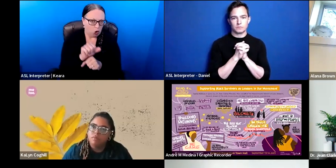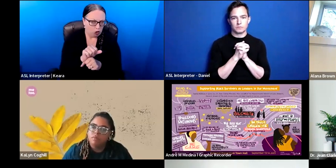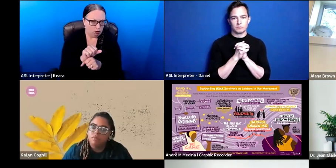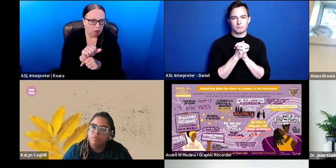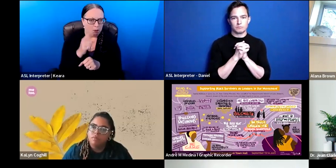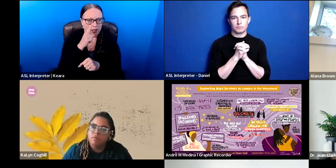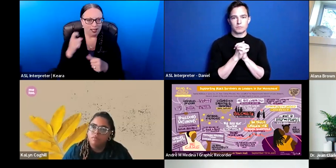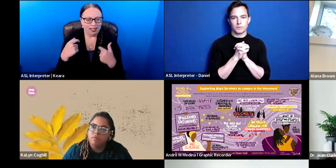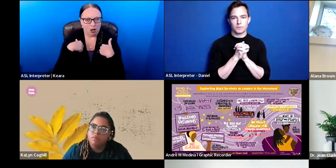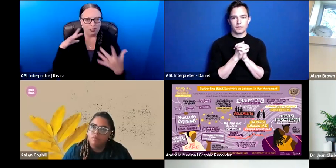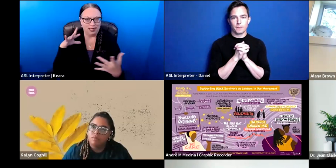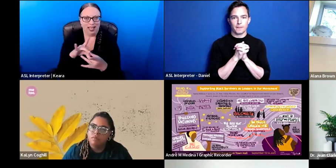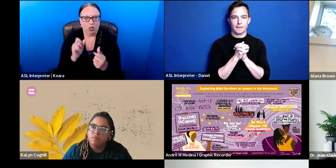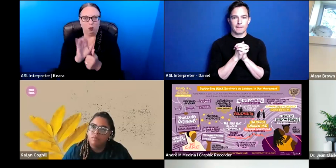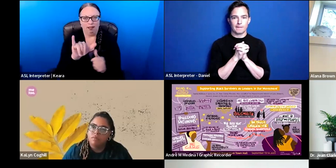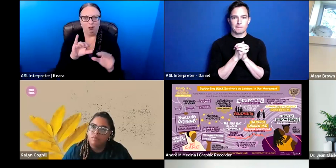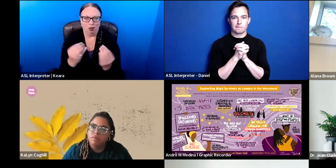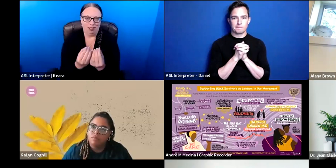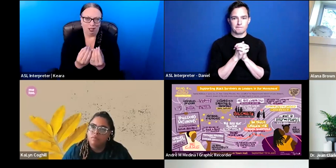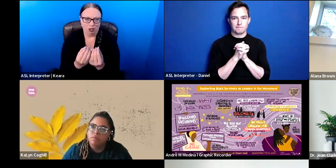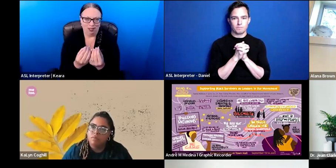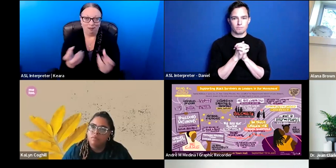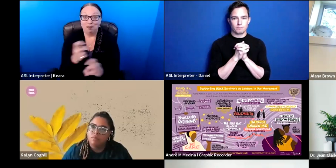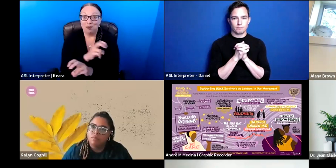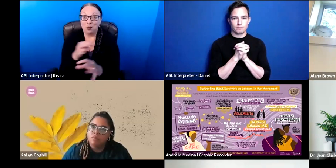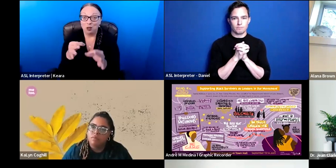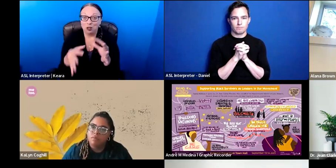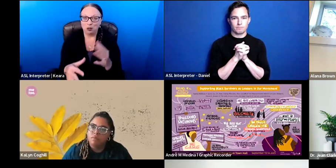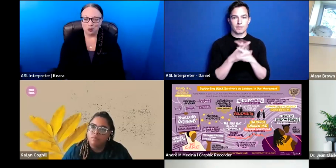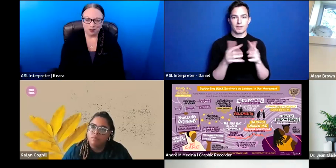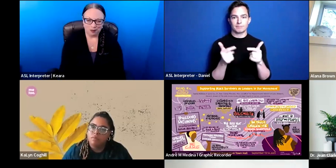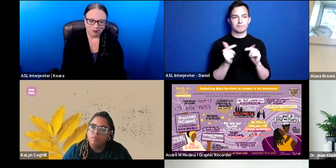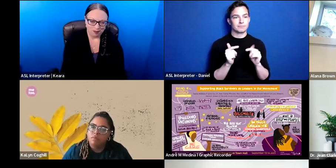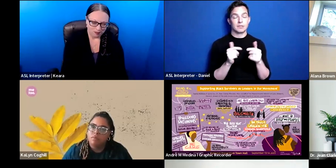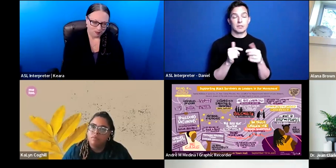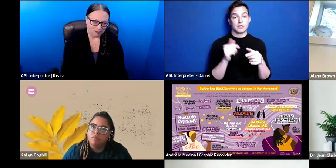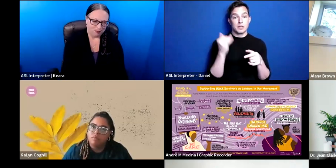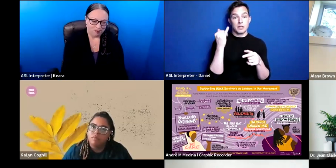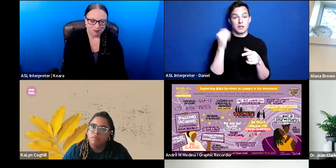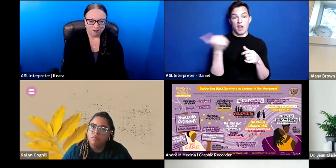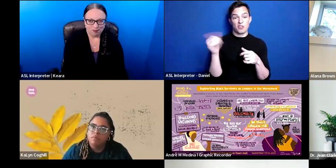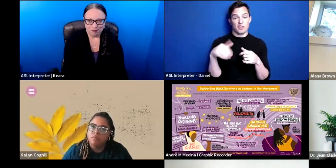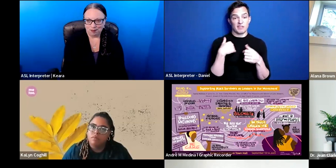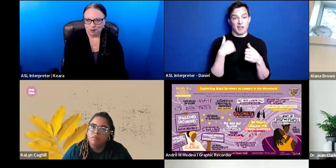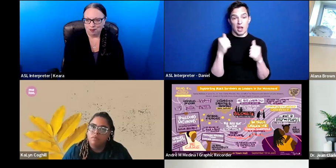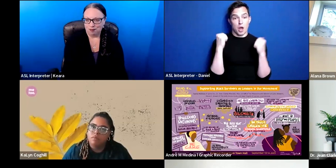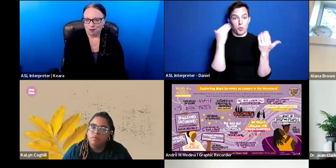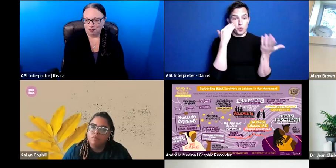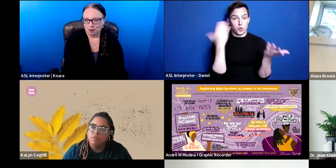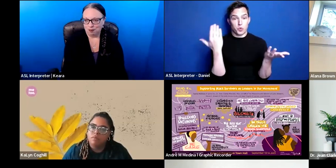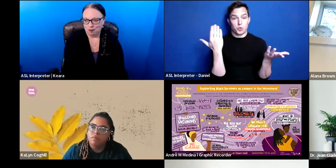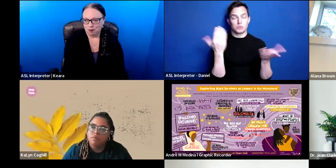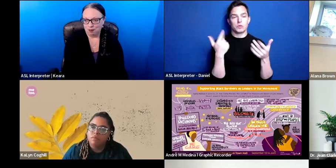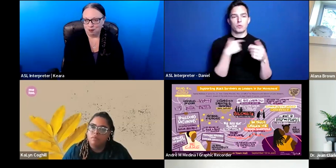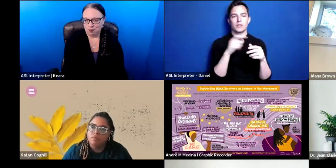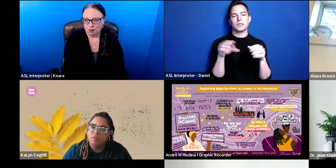because I got connected with this organization. Other than that, I don't think I would have known. So that we do need to be